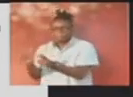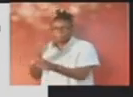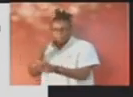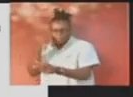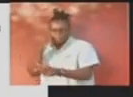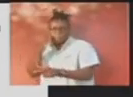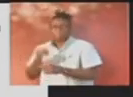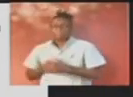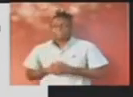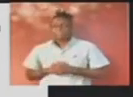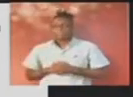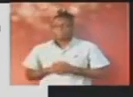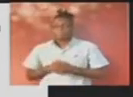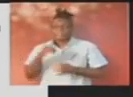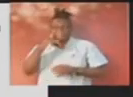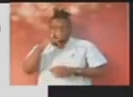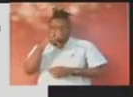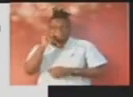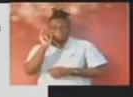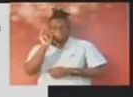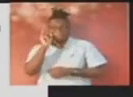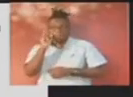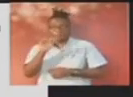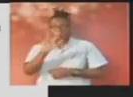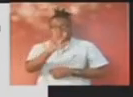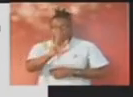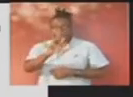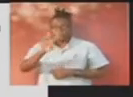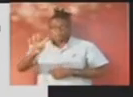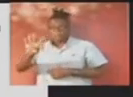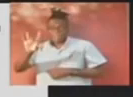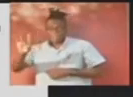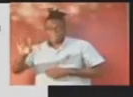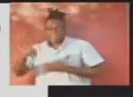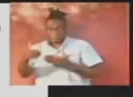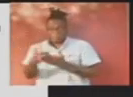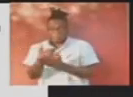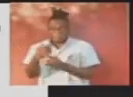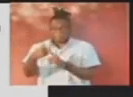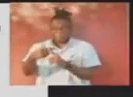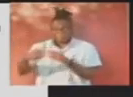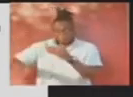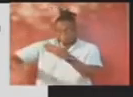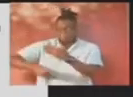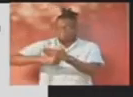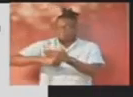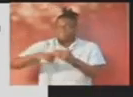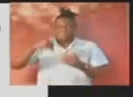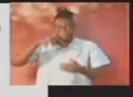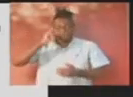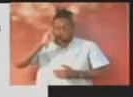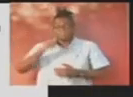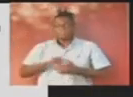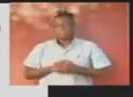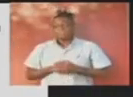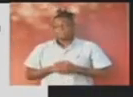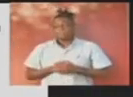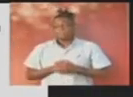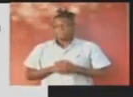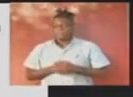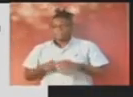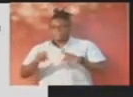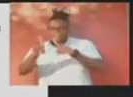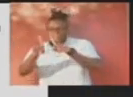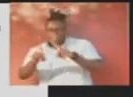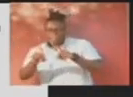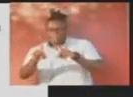additional positives recorded yesterday, representing cases that would have been or samples that would have been collected and taken